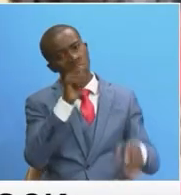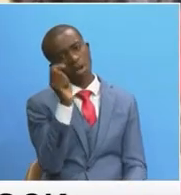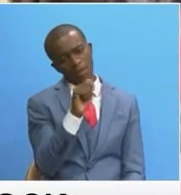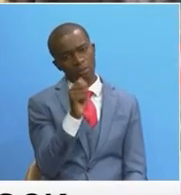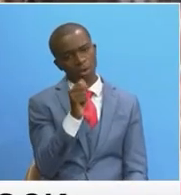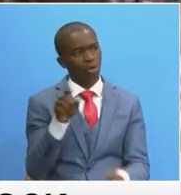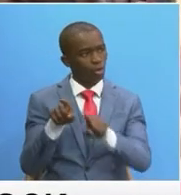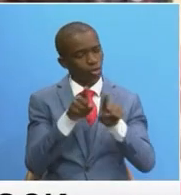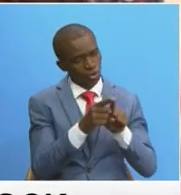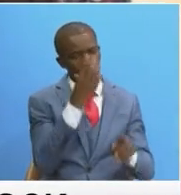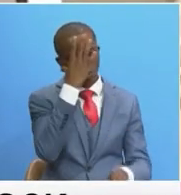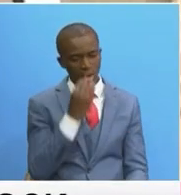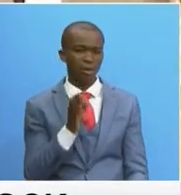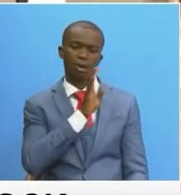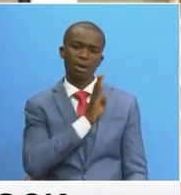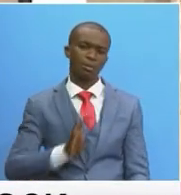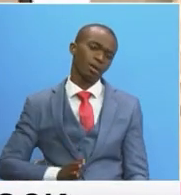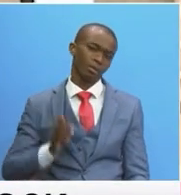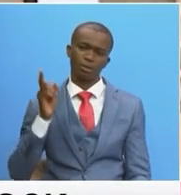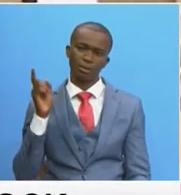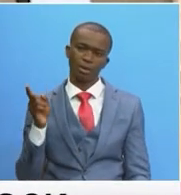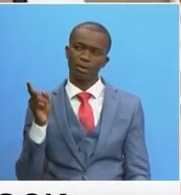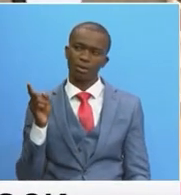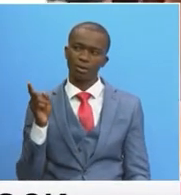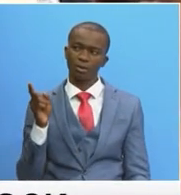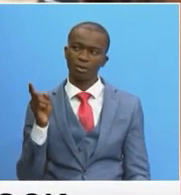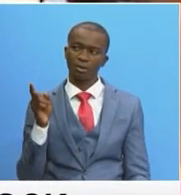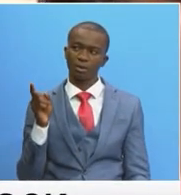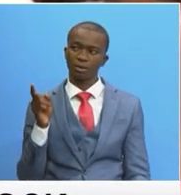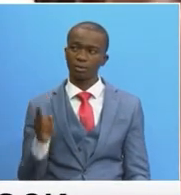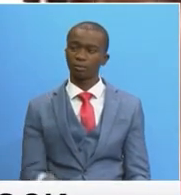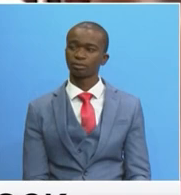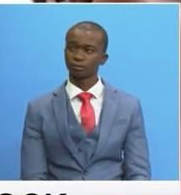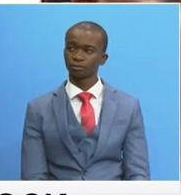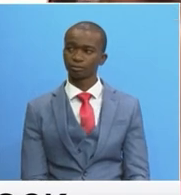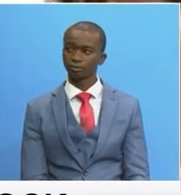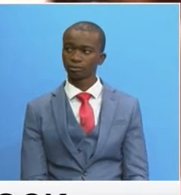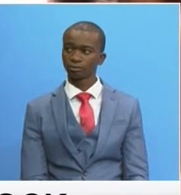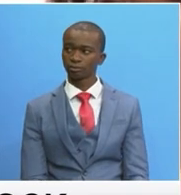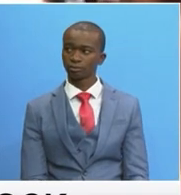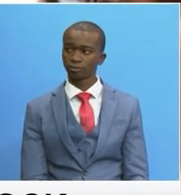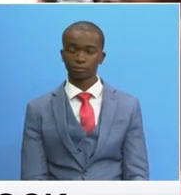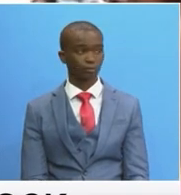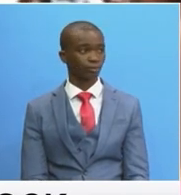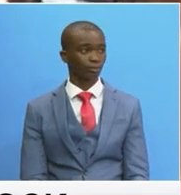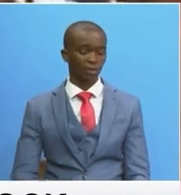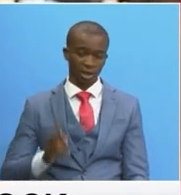with disabilities at Jongo Inclusive Boarding School. You know, World Vision, one of the things that we promote